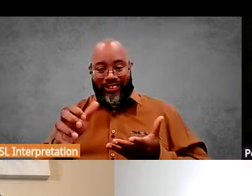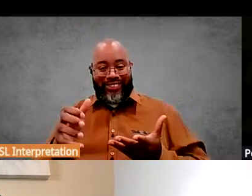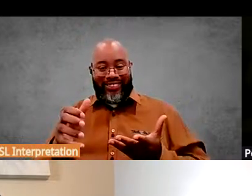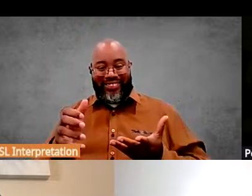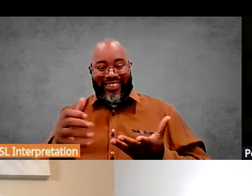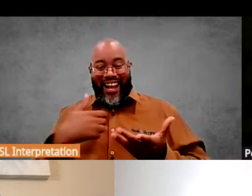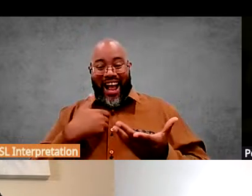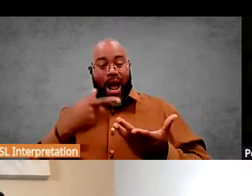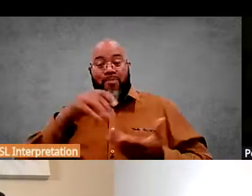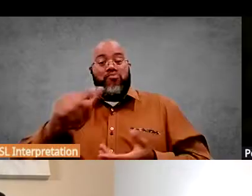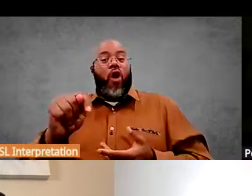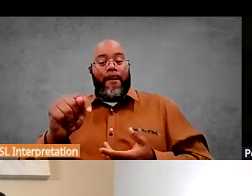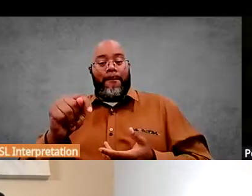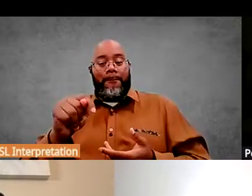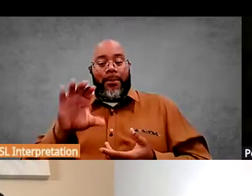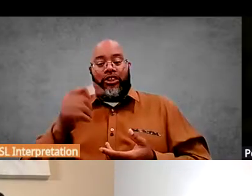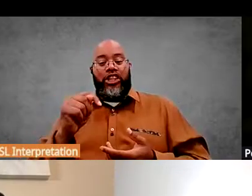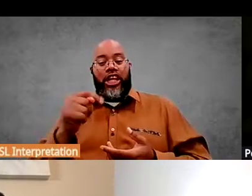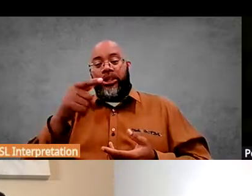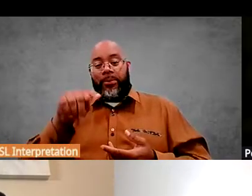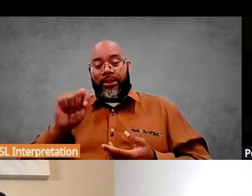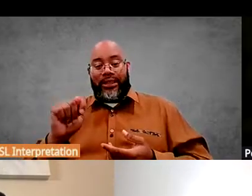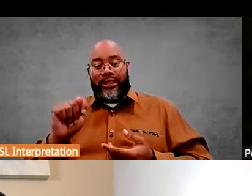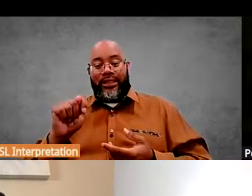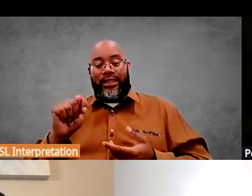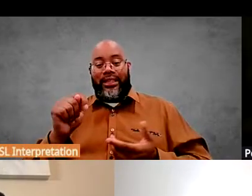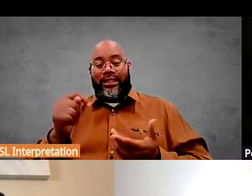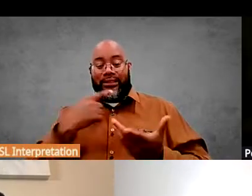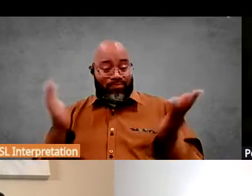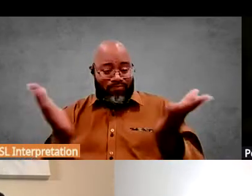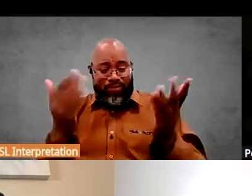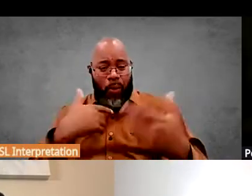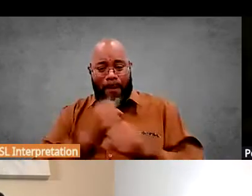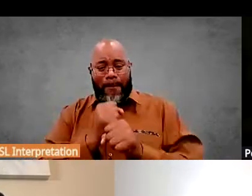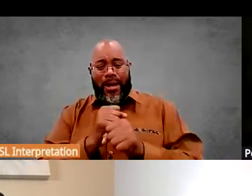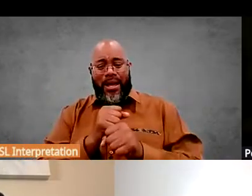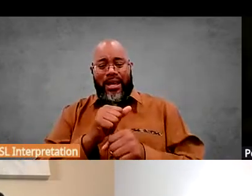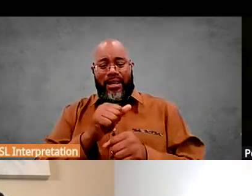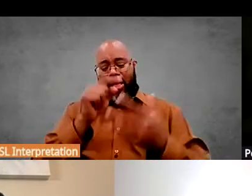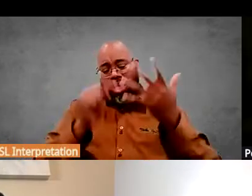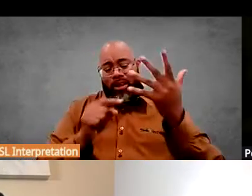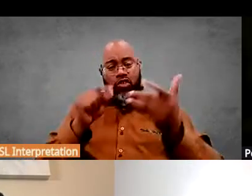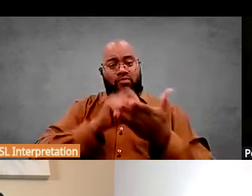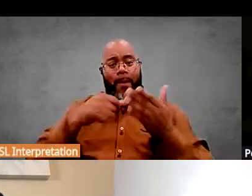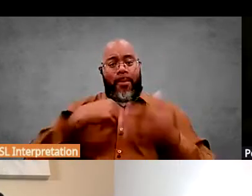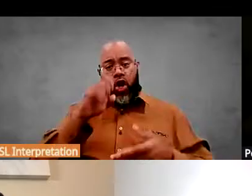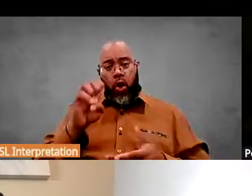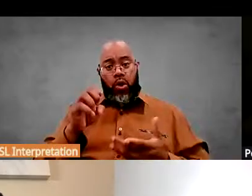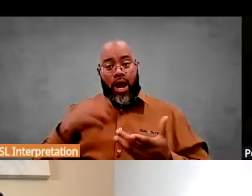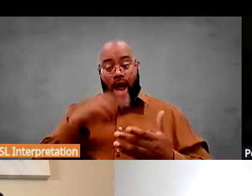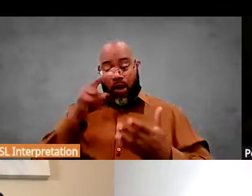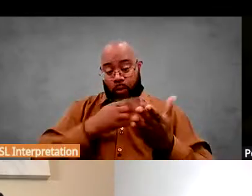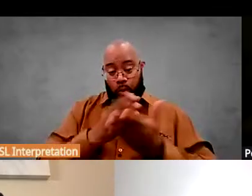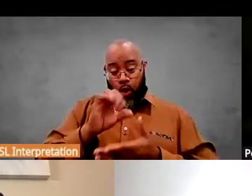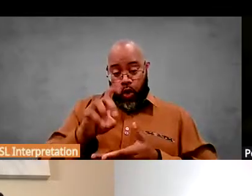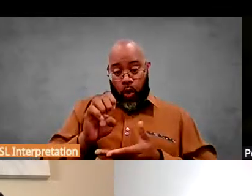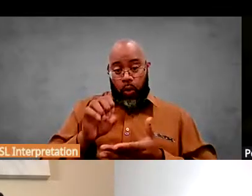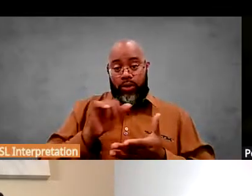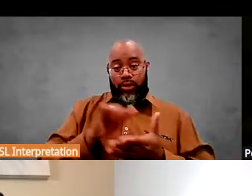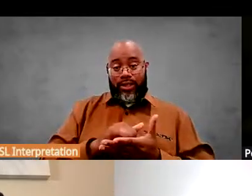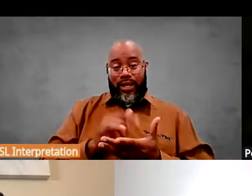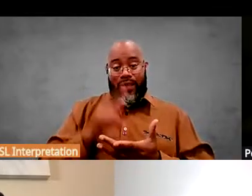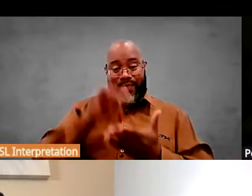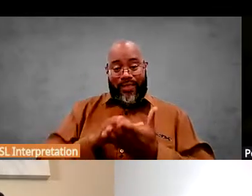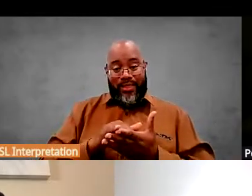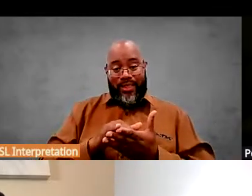prompt like ChatGPT and Claude Code and be like, I want to make ABCD. Could you write me the code? I will read through the code, which is, I think anyone